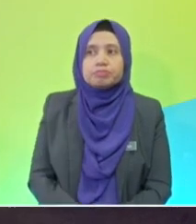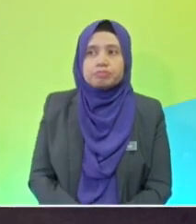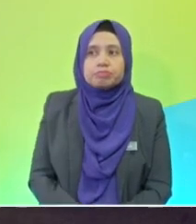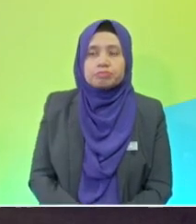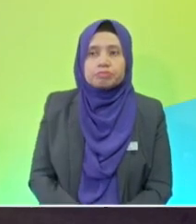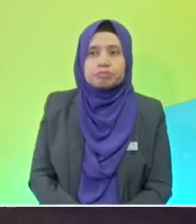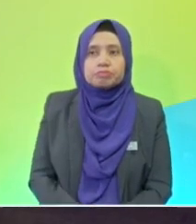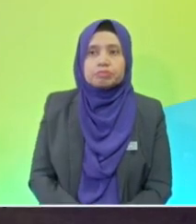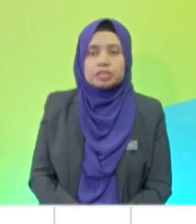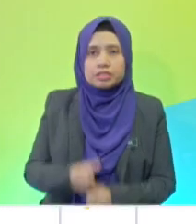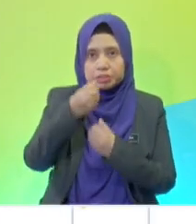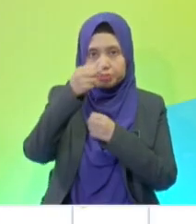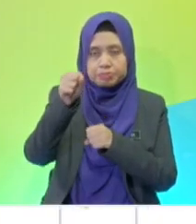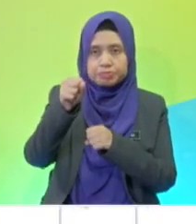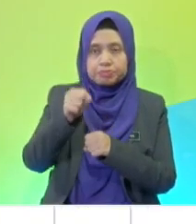Anissa, you ready?